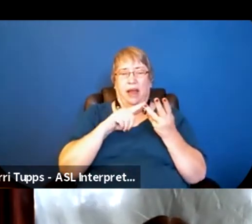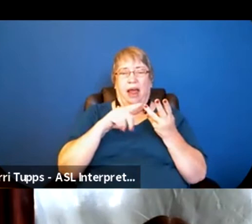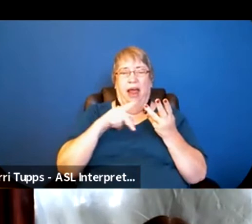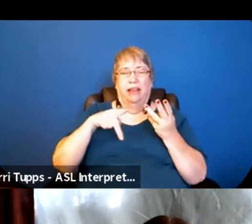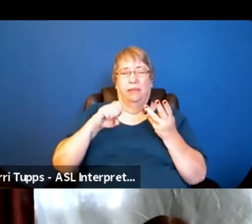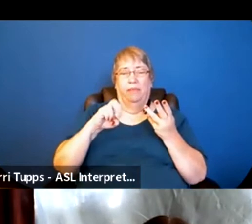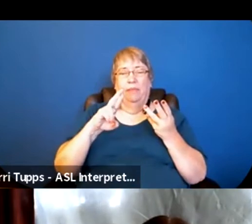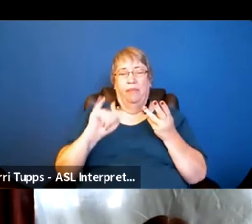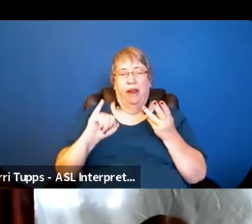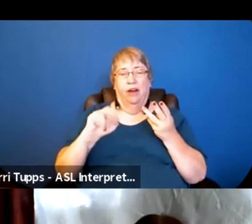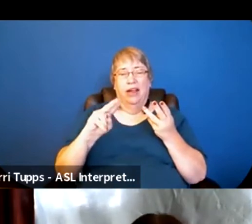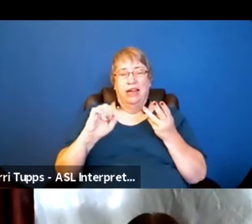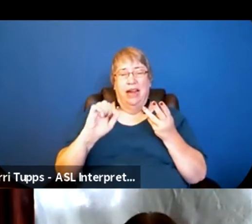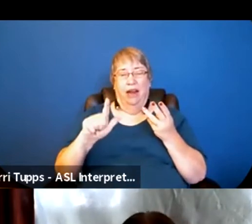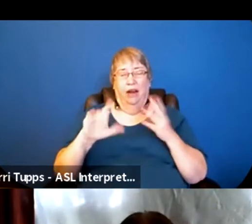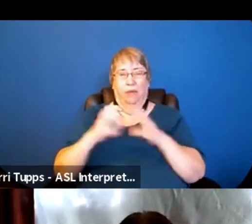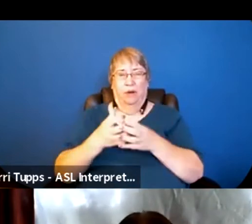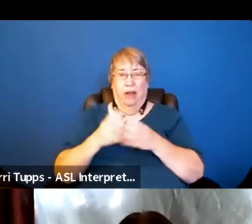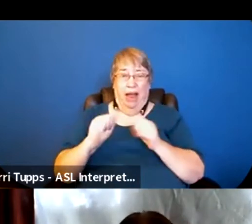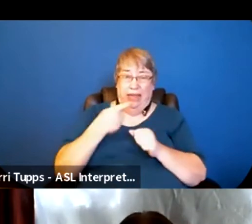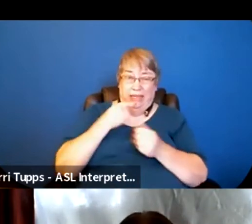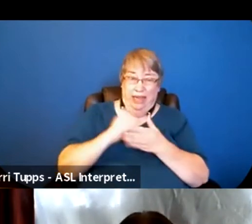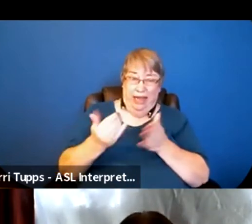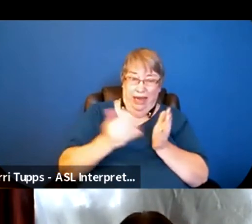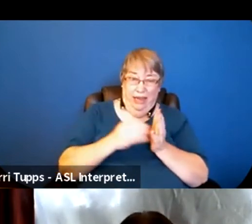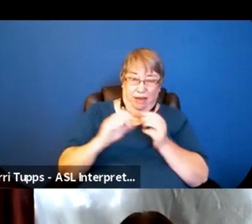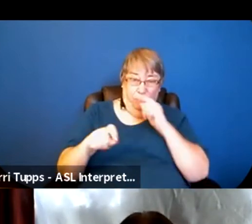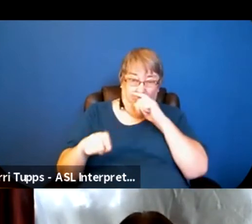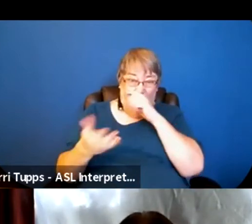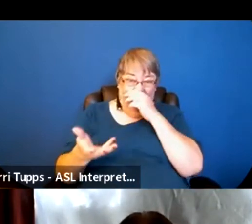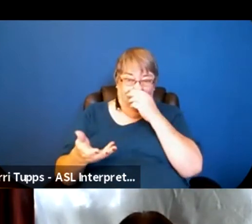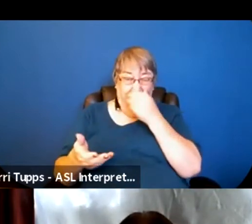population. And I can repeat those if you need.